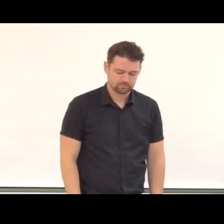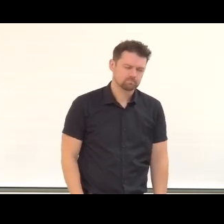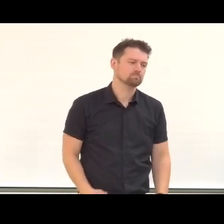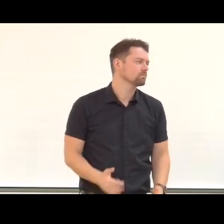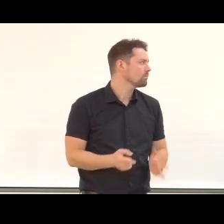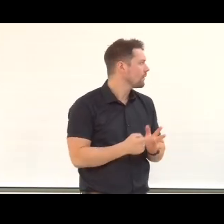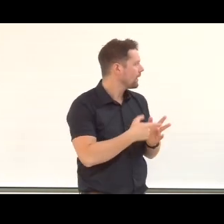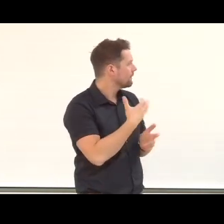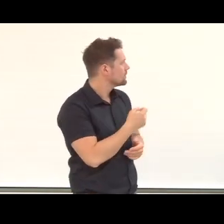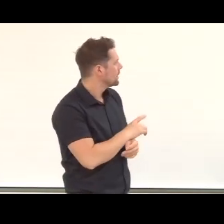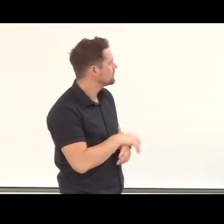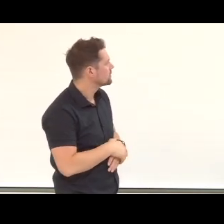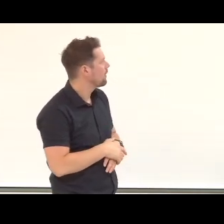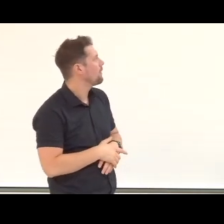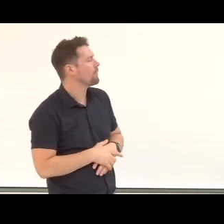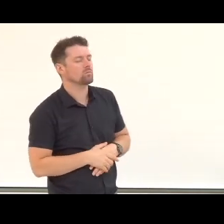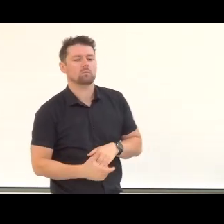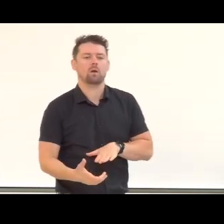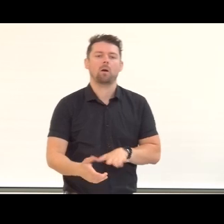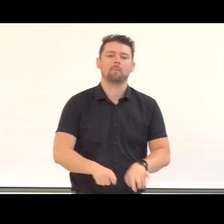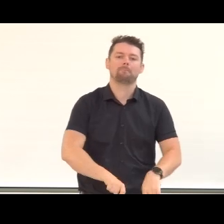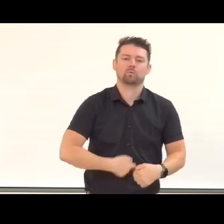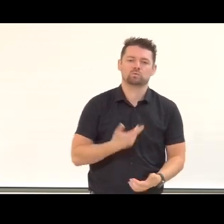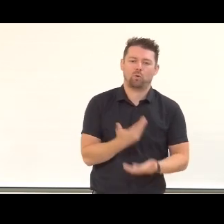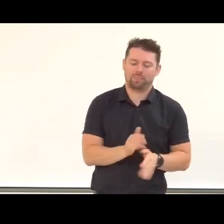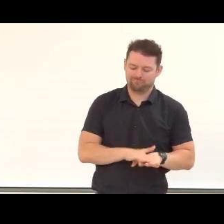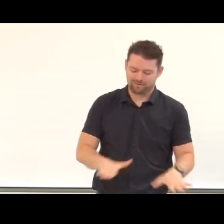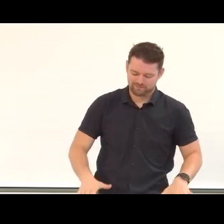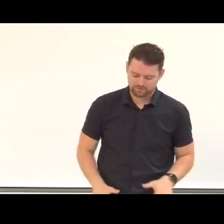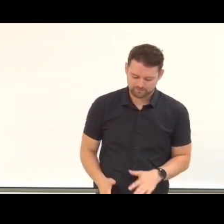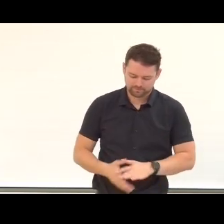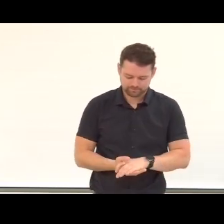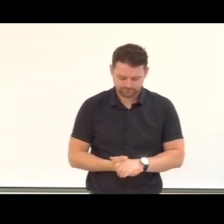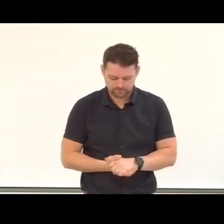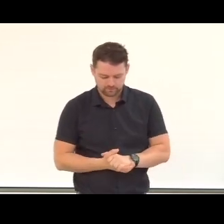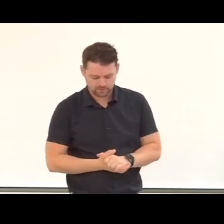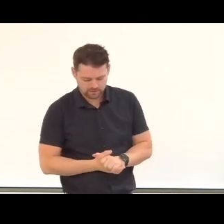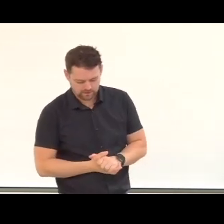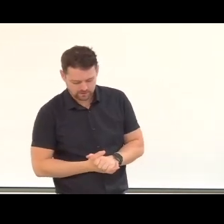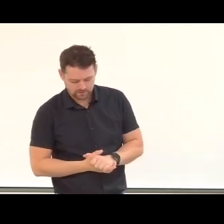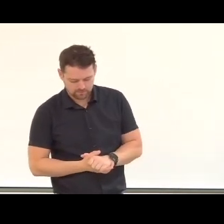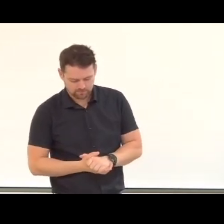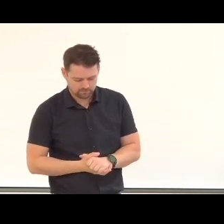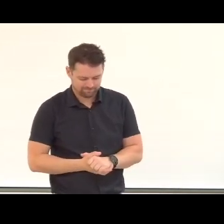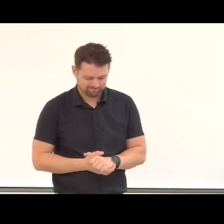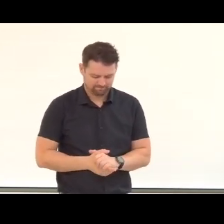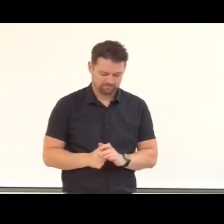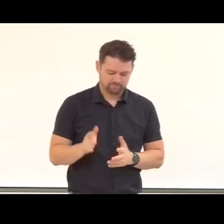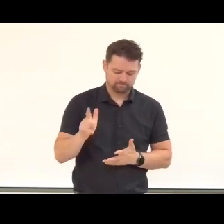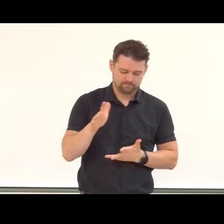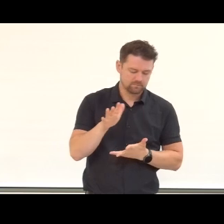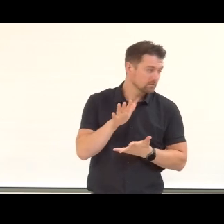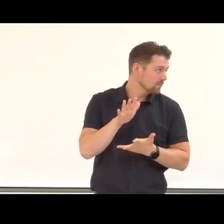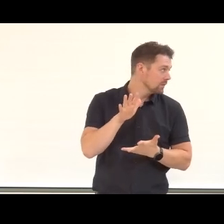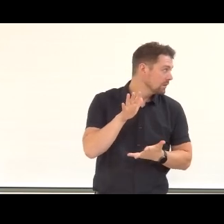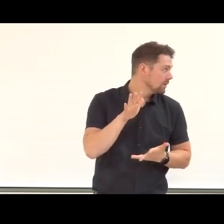we got. Boots on the ground. So this is the other side, and some impressions here. I mean, basically a lot of keywords. I'm